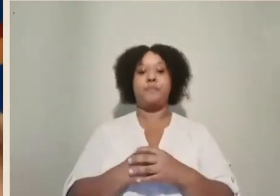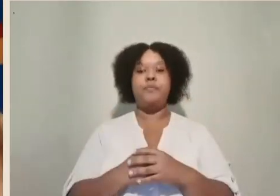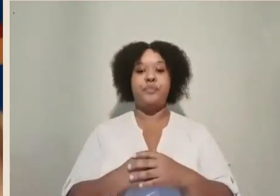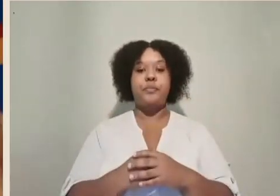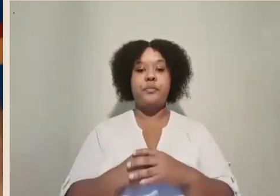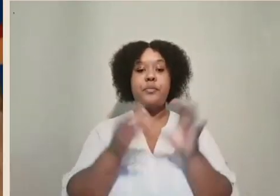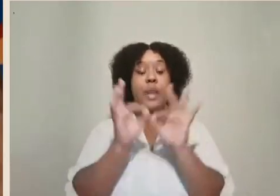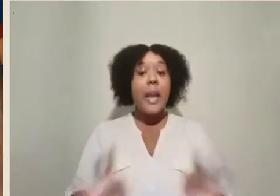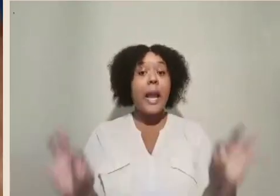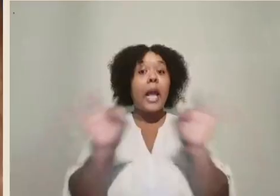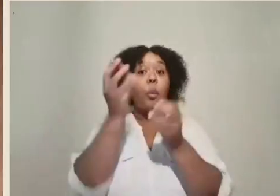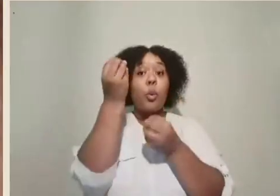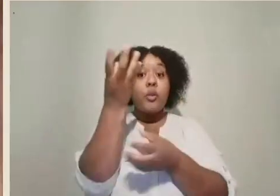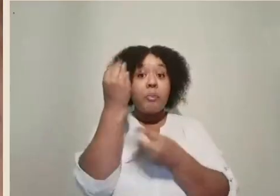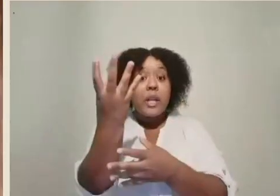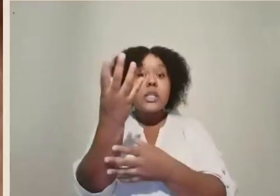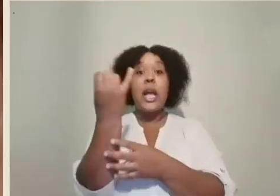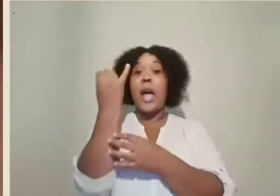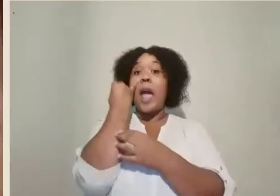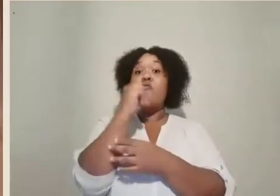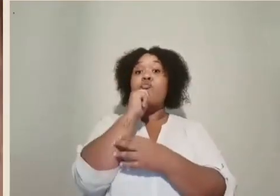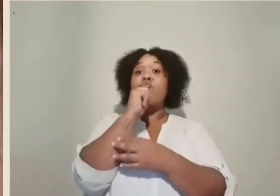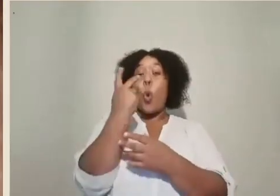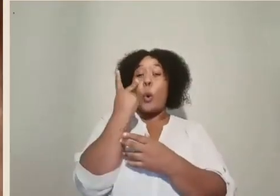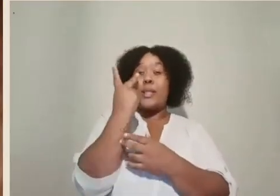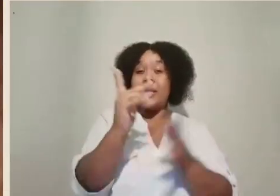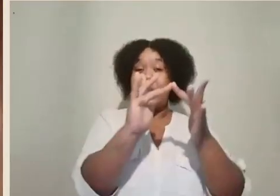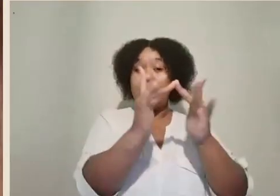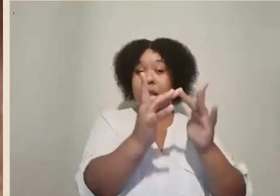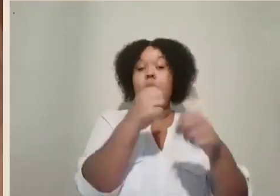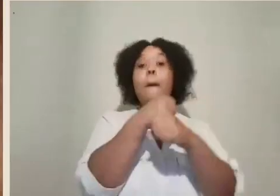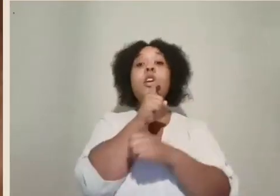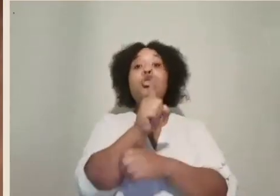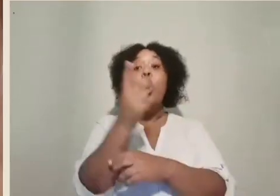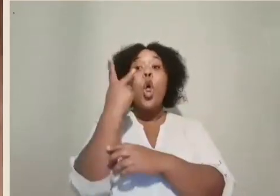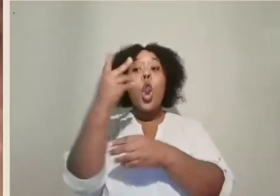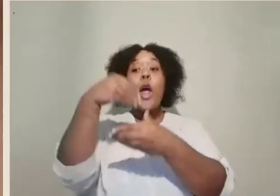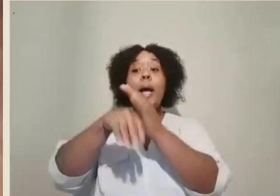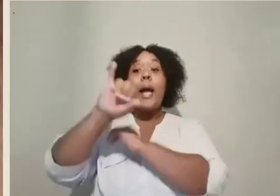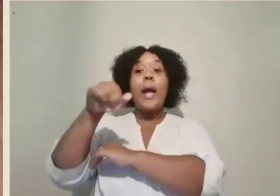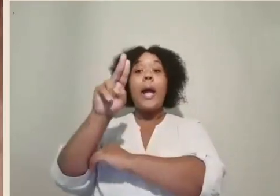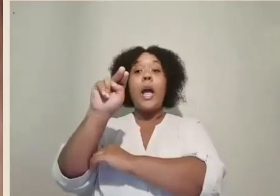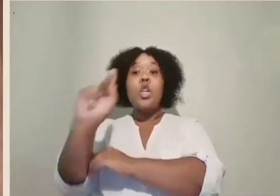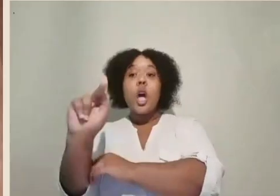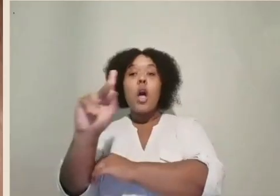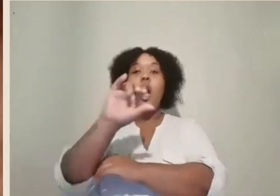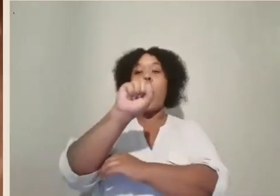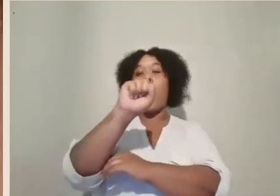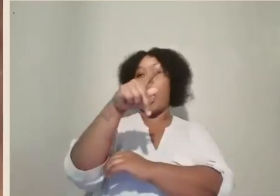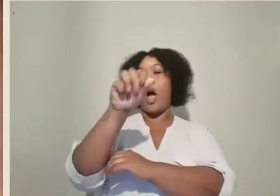Important information. If you don't see it, be sure to check the junk or spam